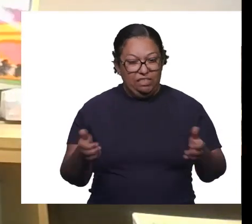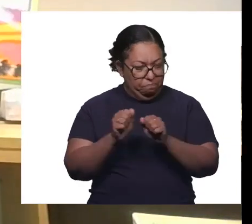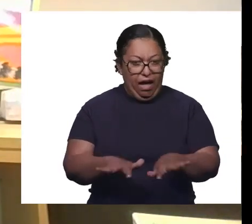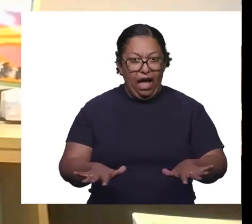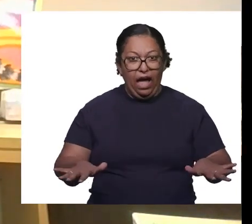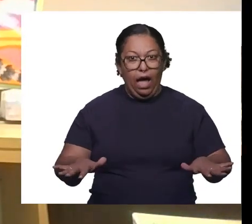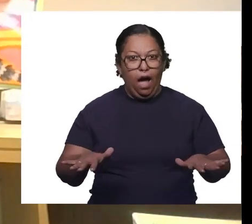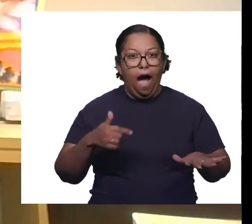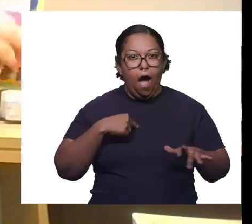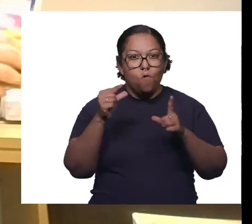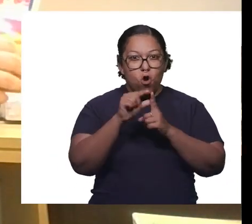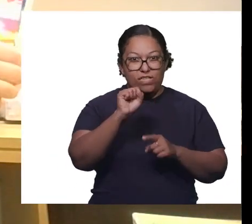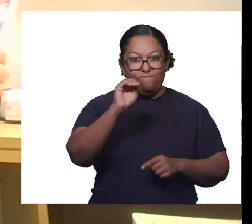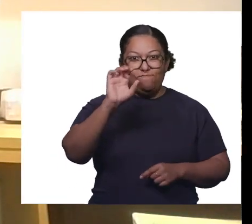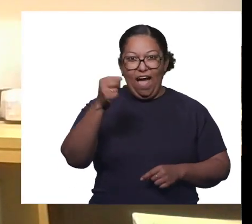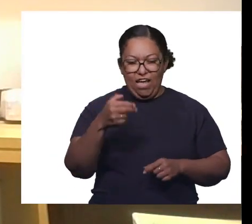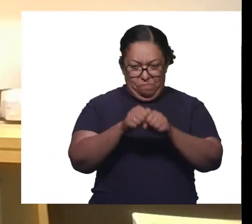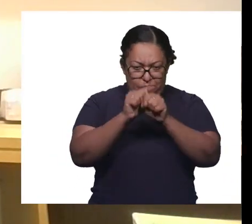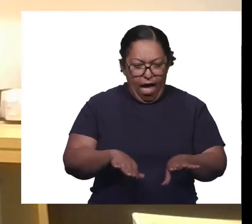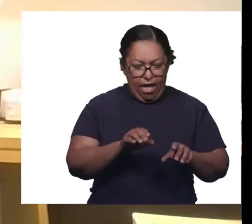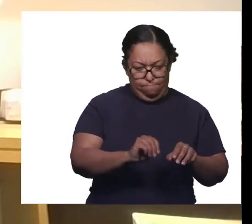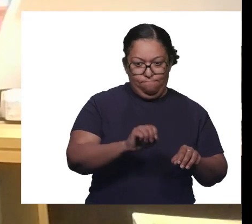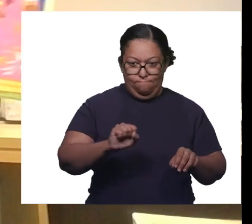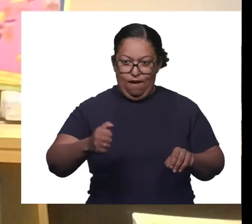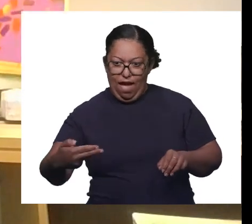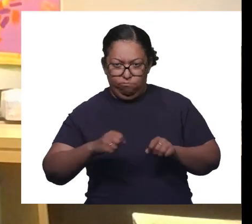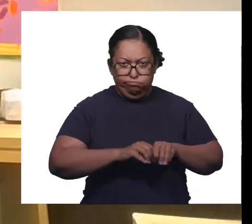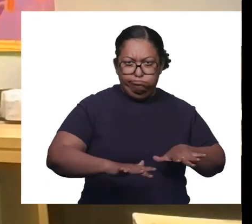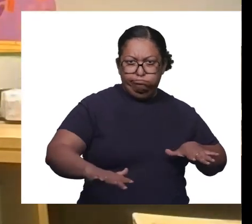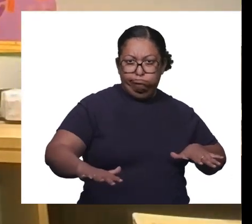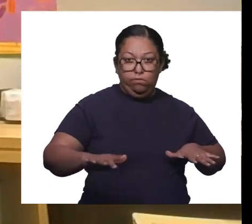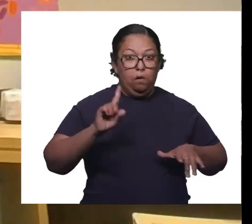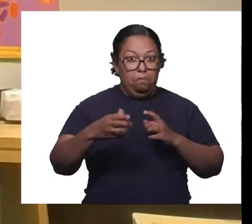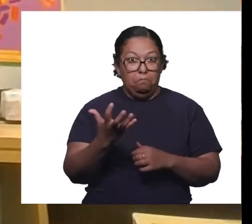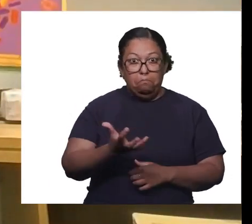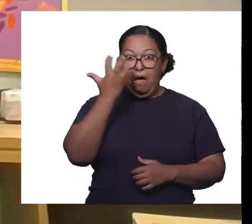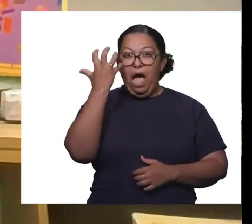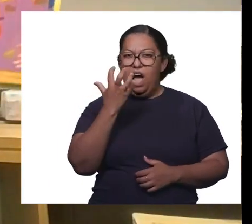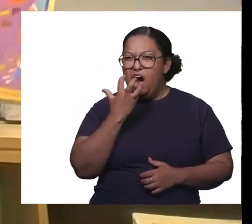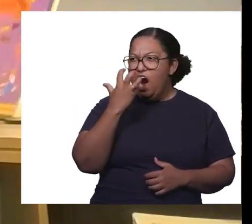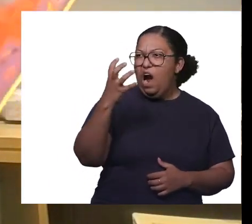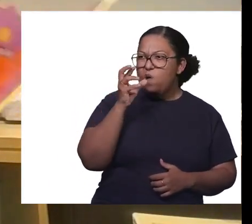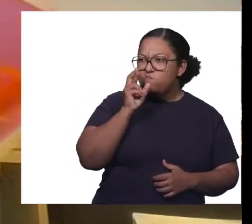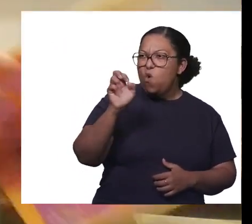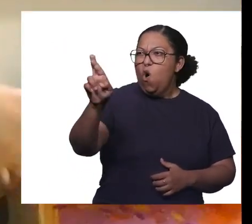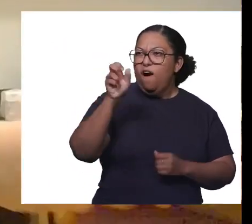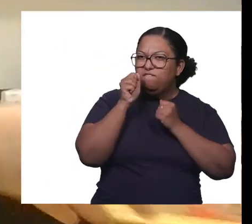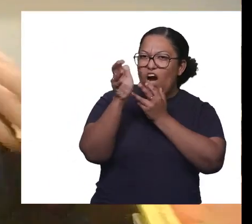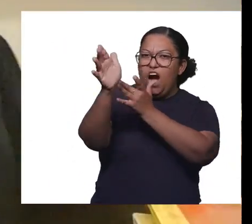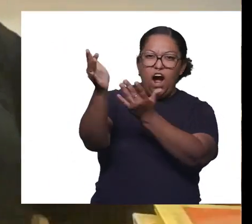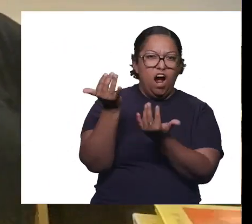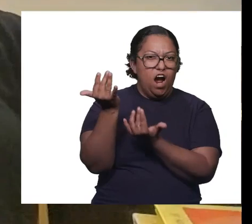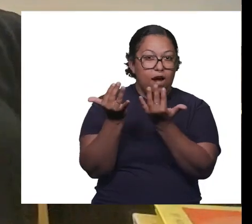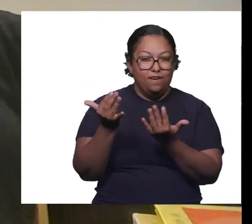smithereens, we have the word smash all in little pieces. When she roars, it comes out as fire. And